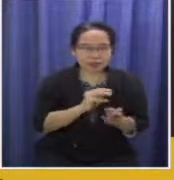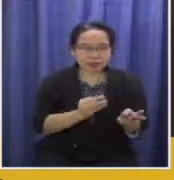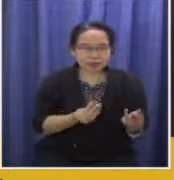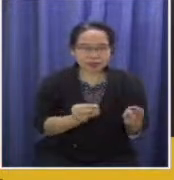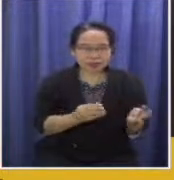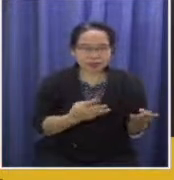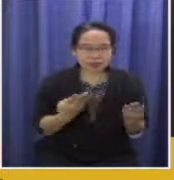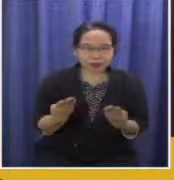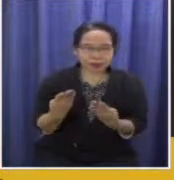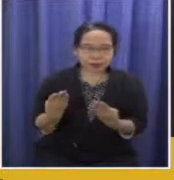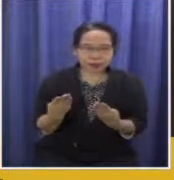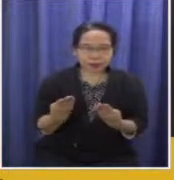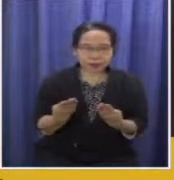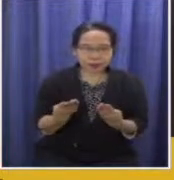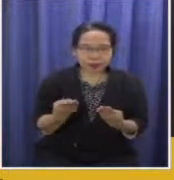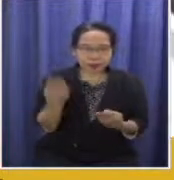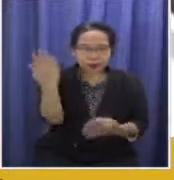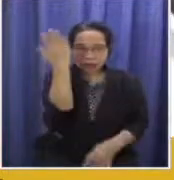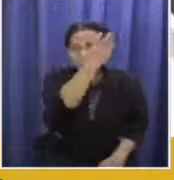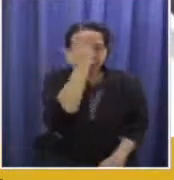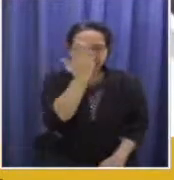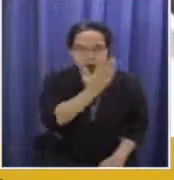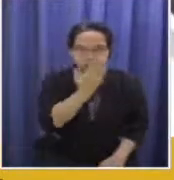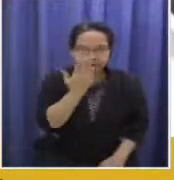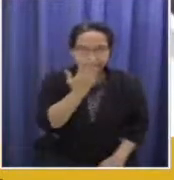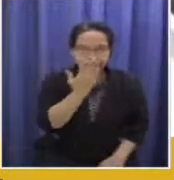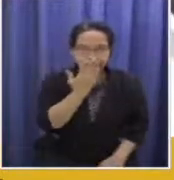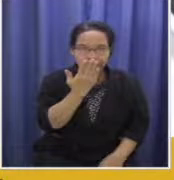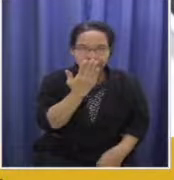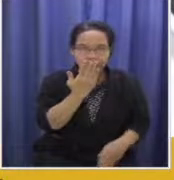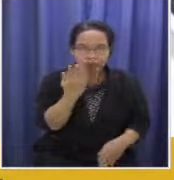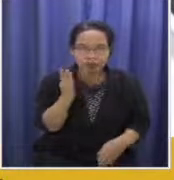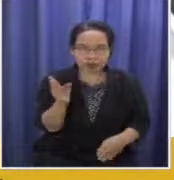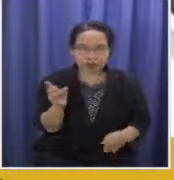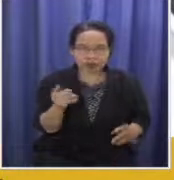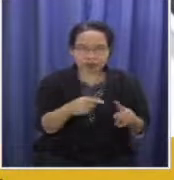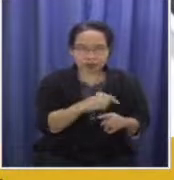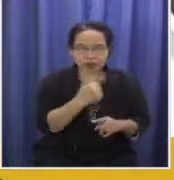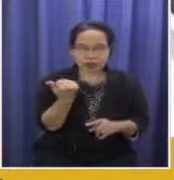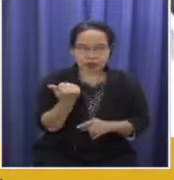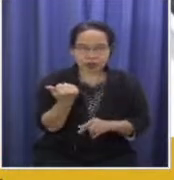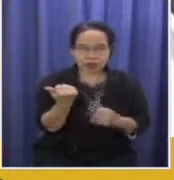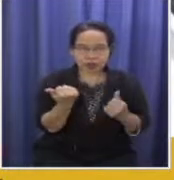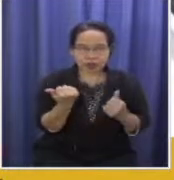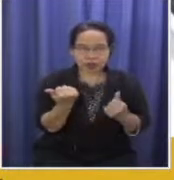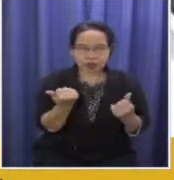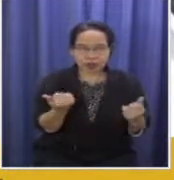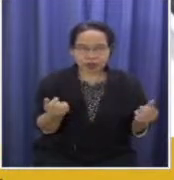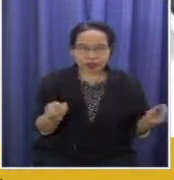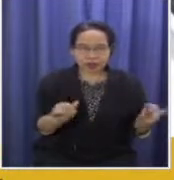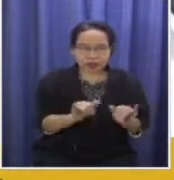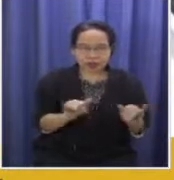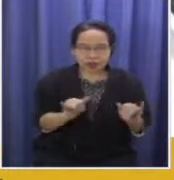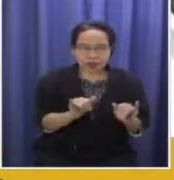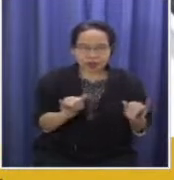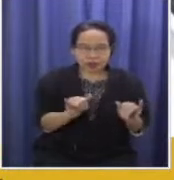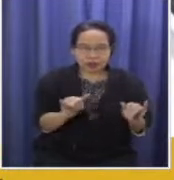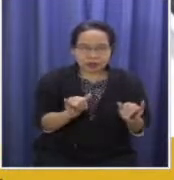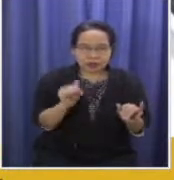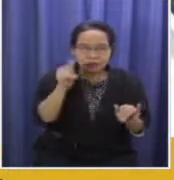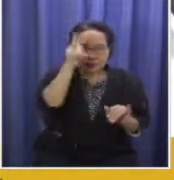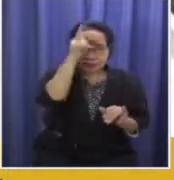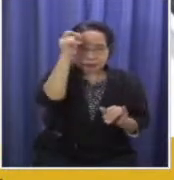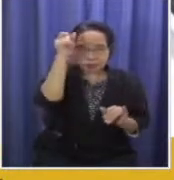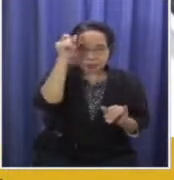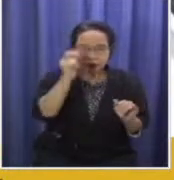bring confusion to others. It seems here, because of